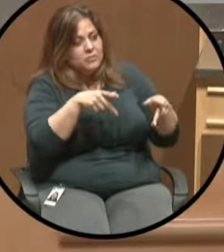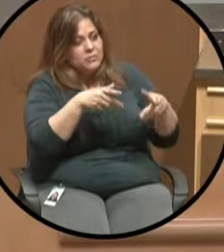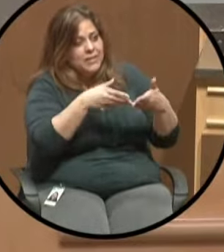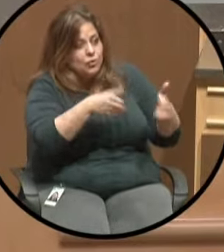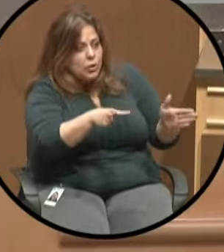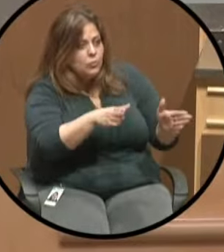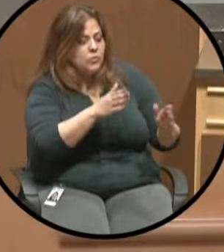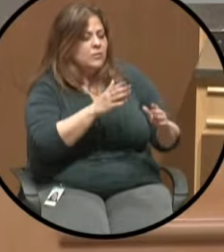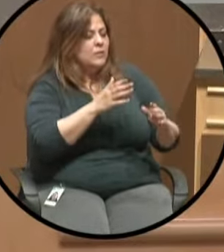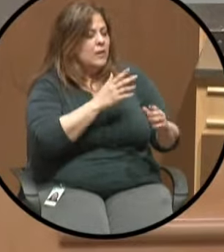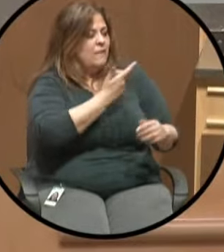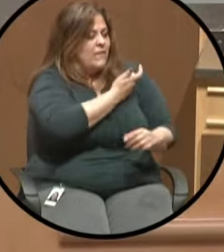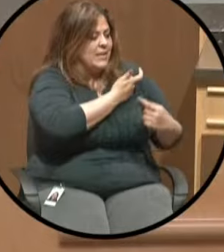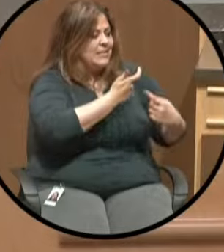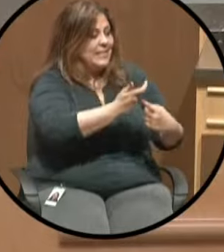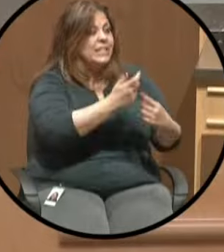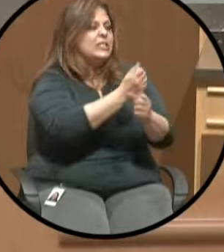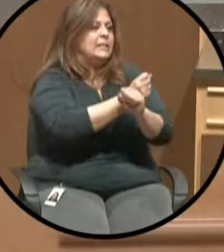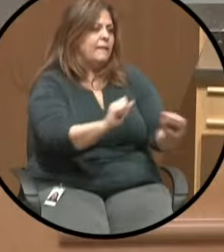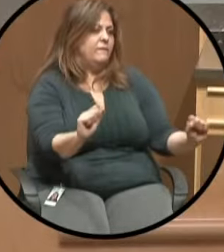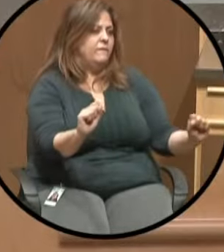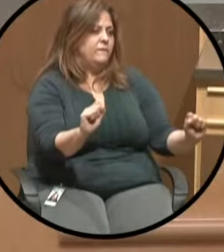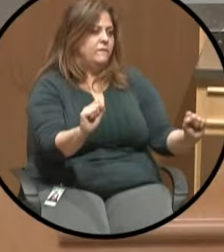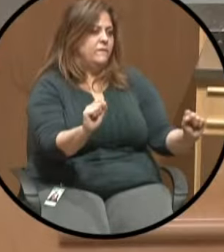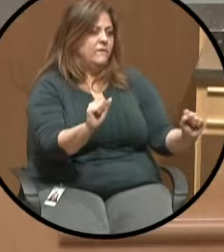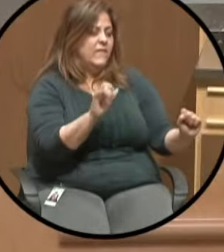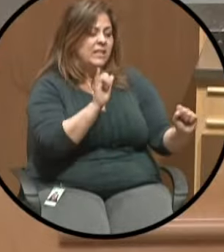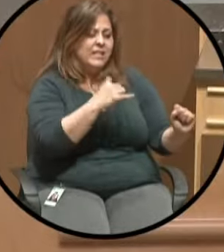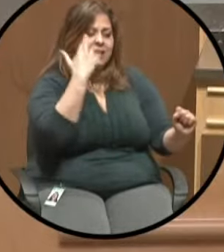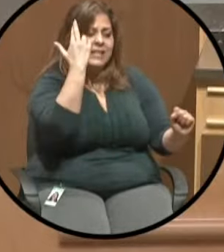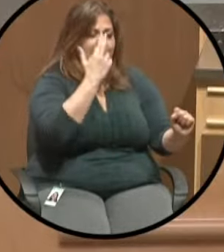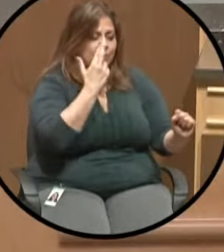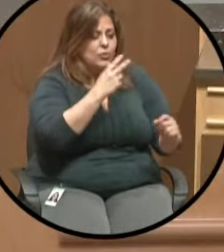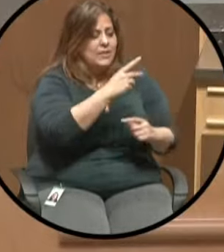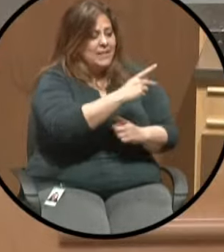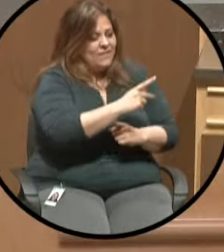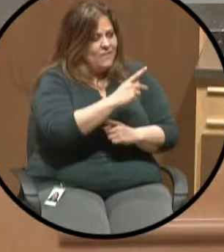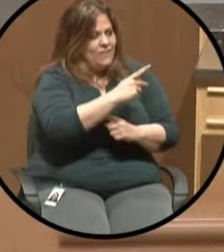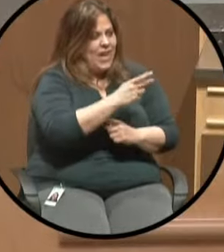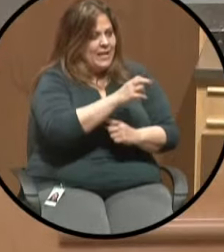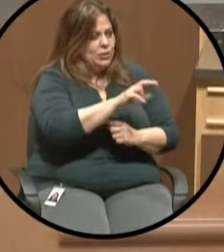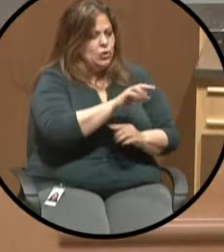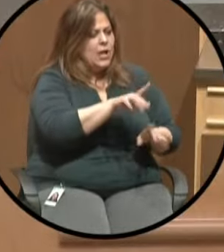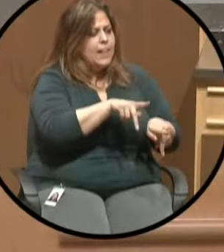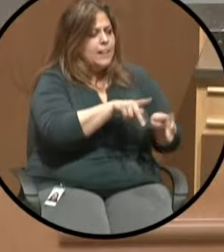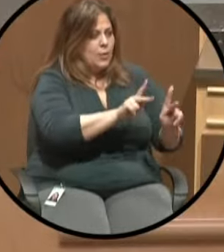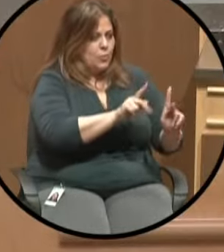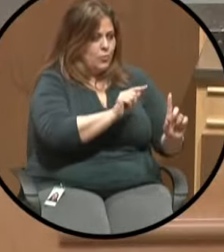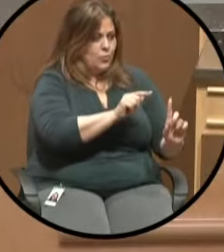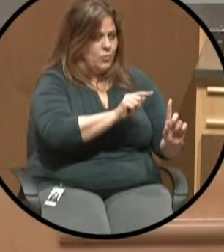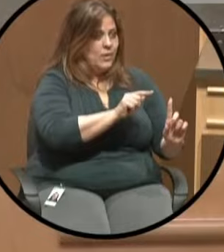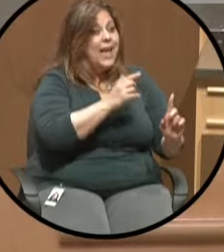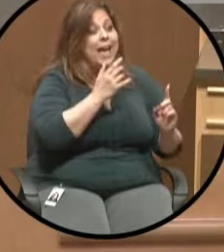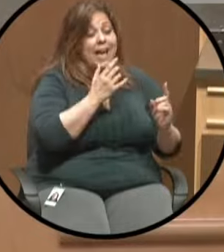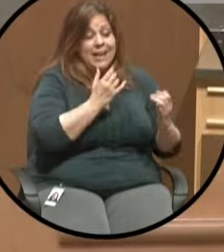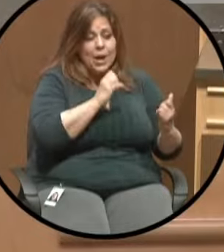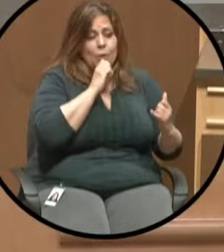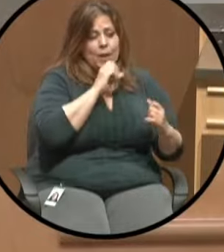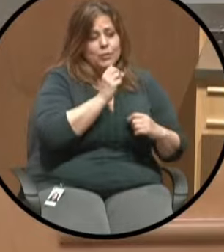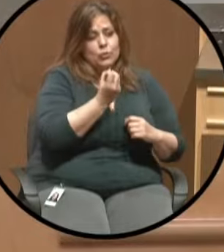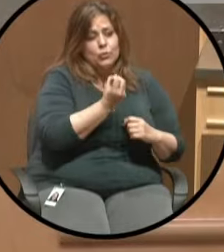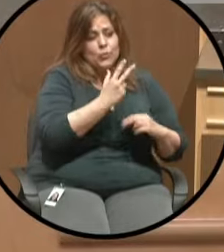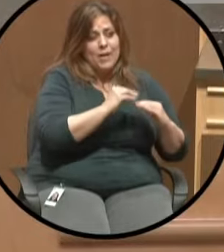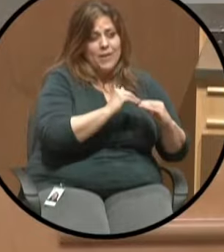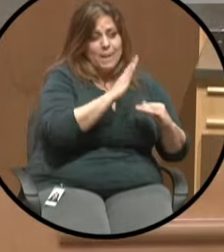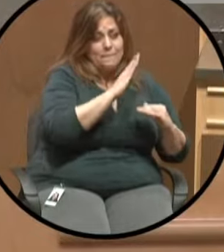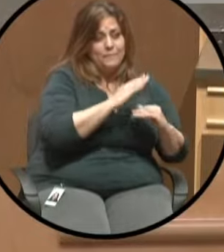safe vaccines. And so that's why the Pfizer one is being allowed. And it is, again, starting from 12 years old and up.